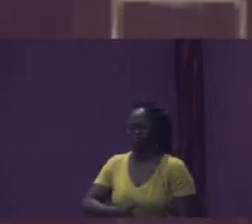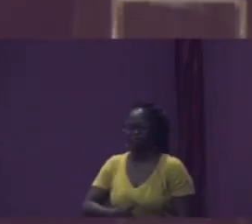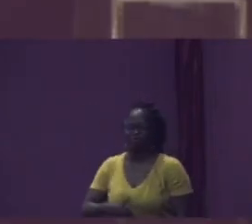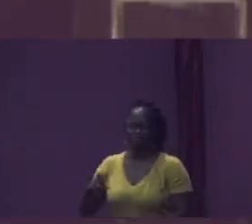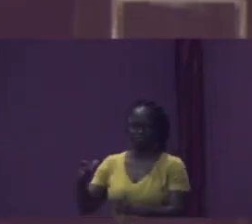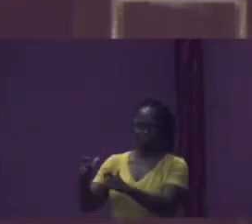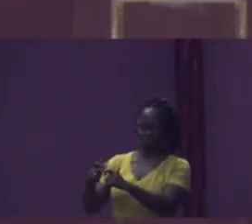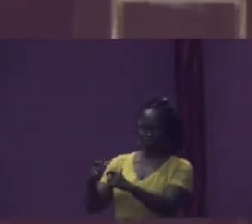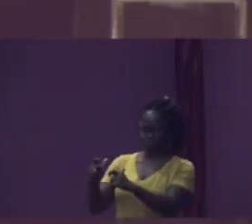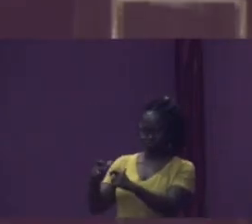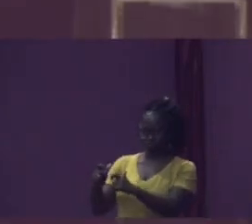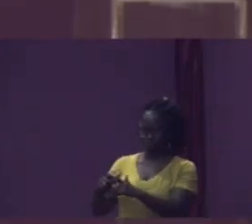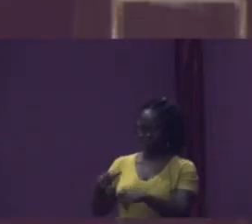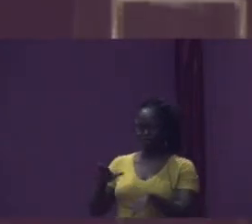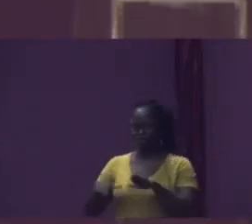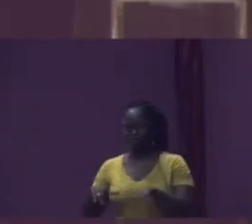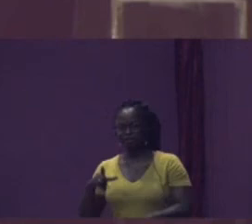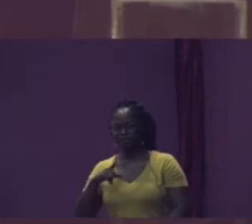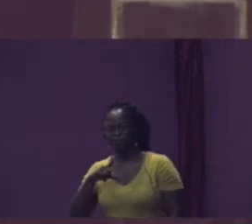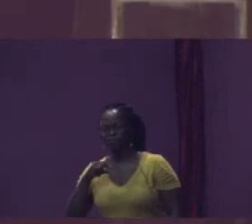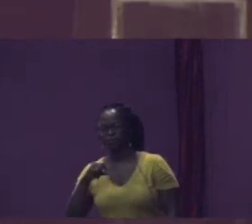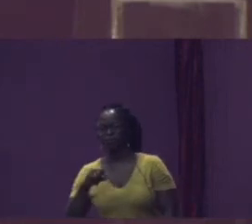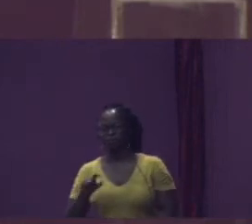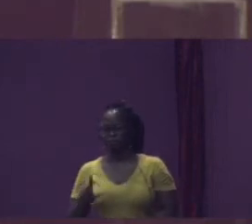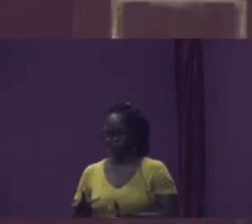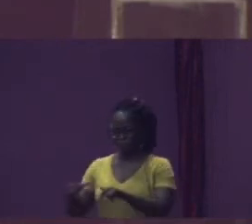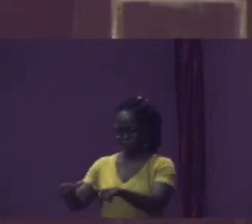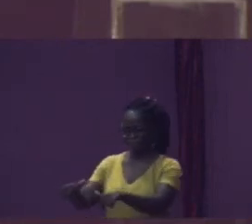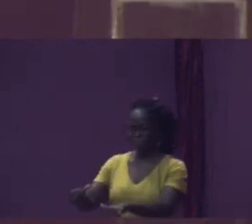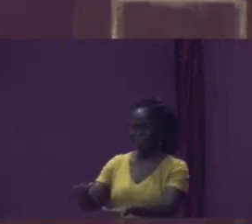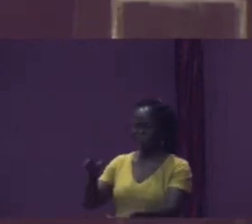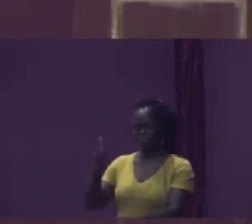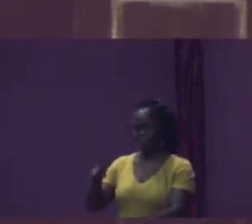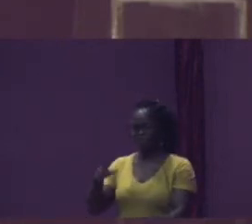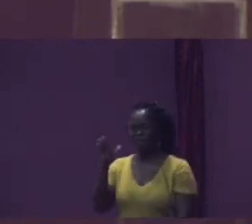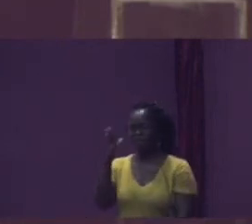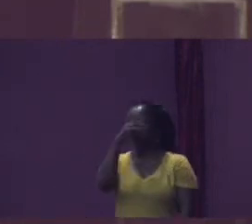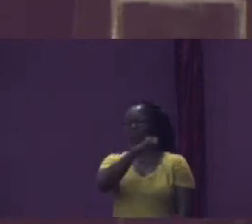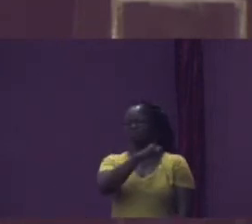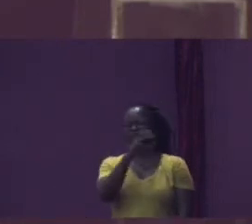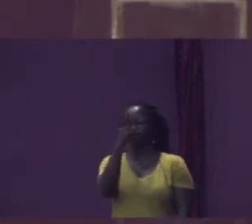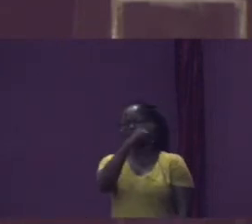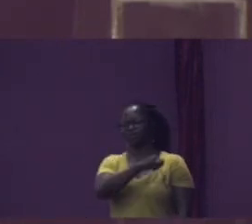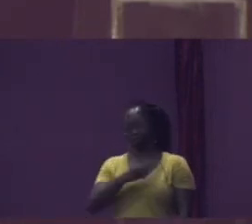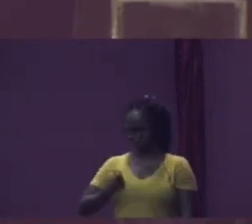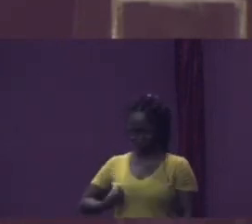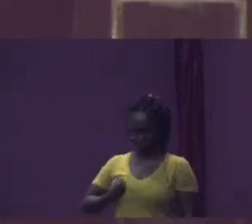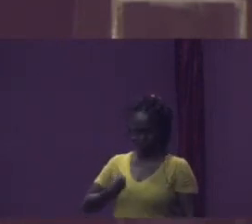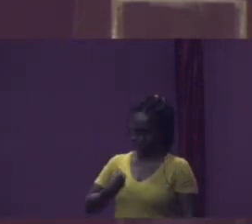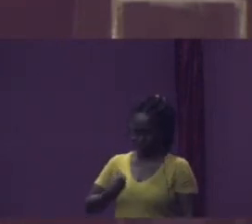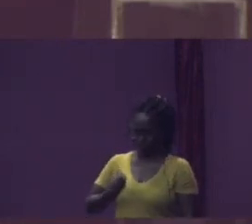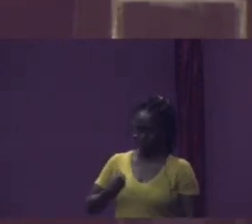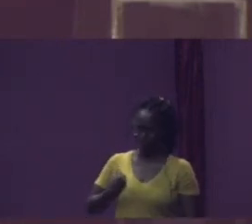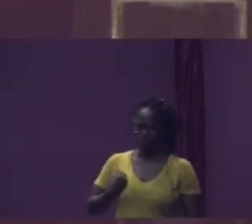use them appropriately, but if we apply them routinely, they can be, of course, as we know, harmful.